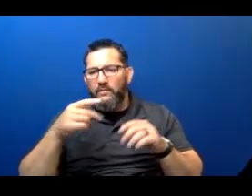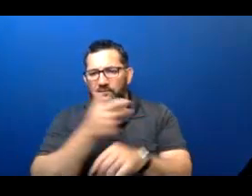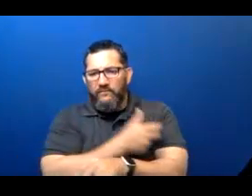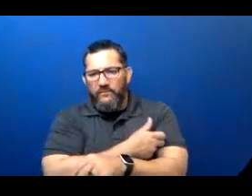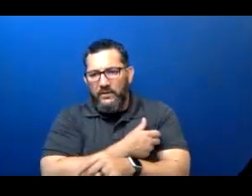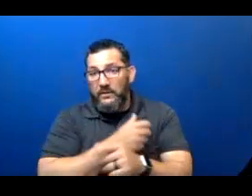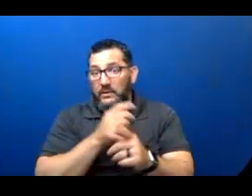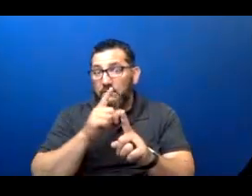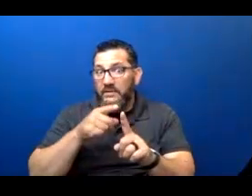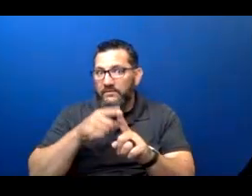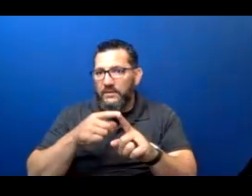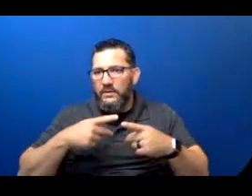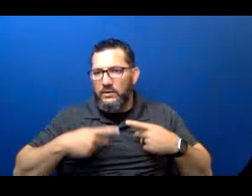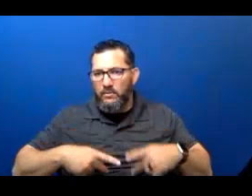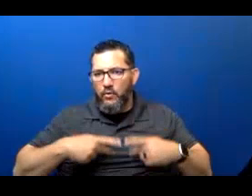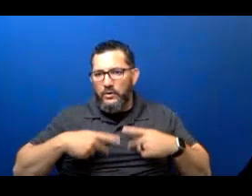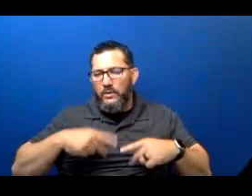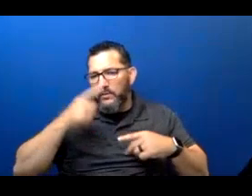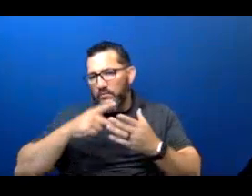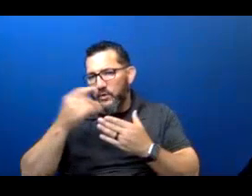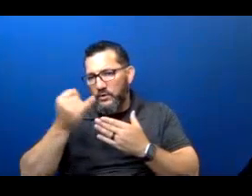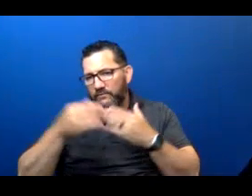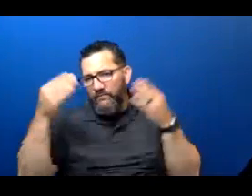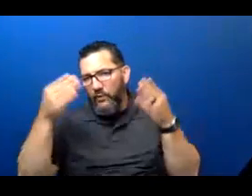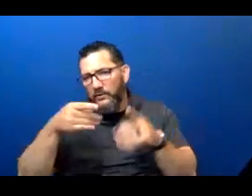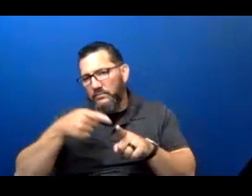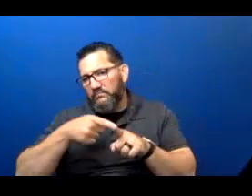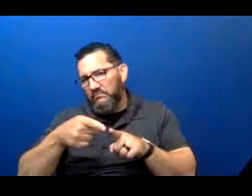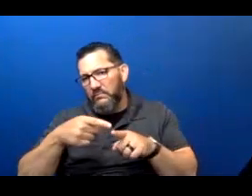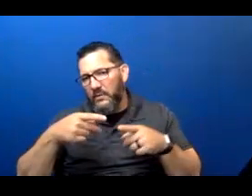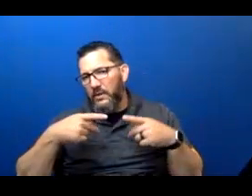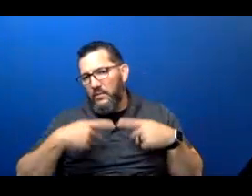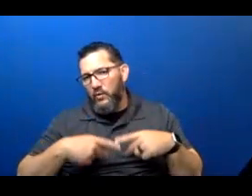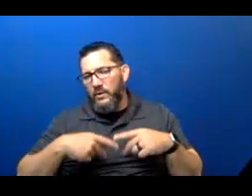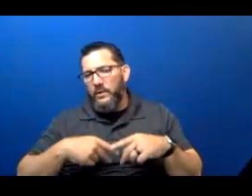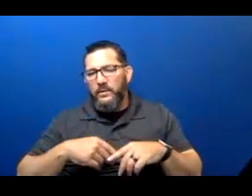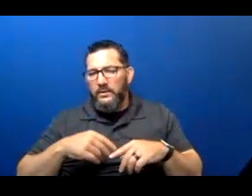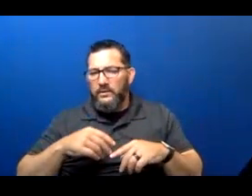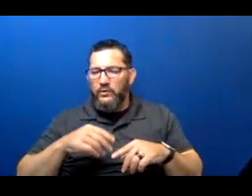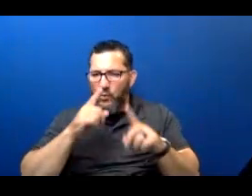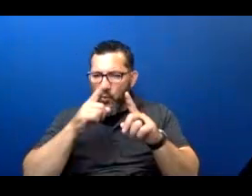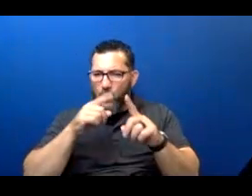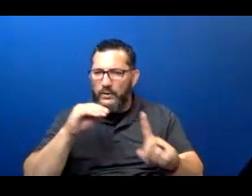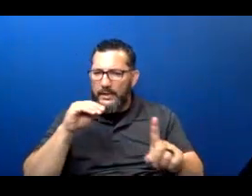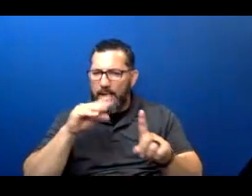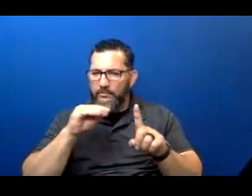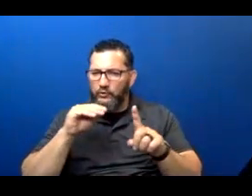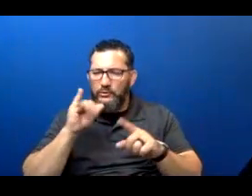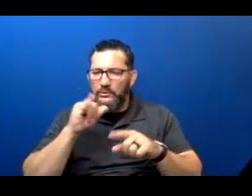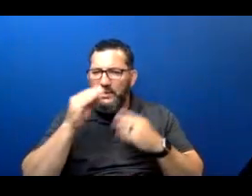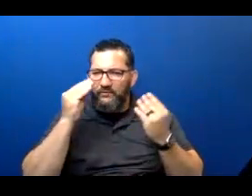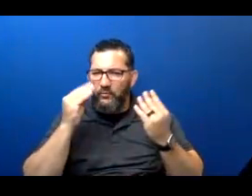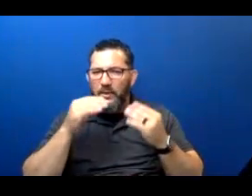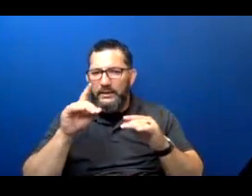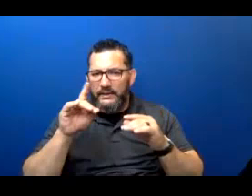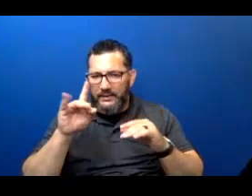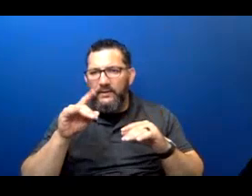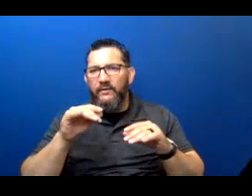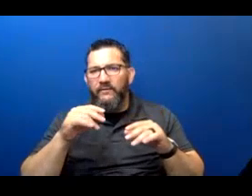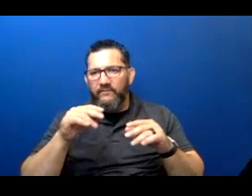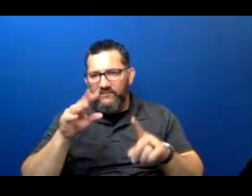the focus of the project. To capture these insights, I decided to conduct individual interviews which